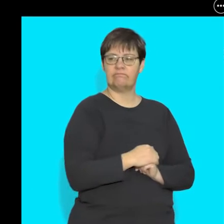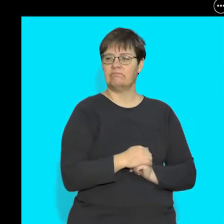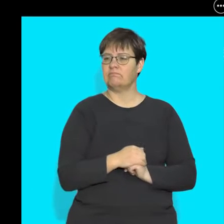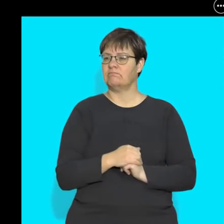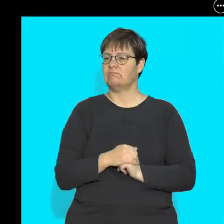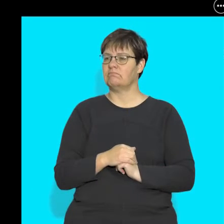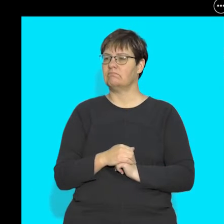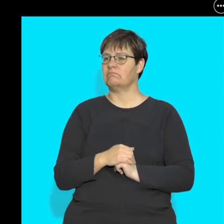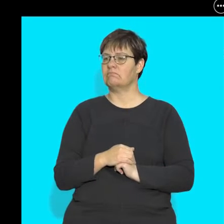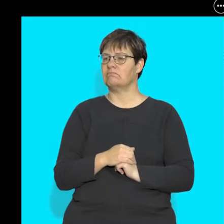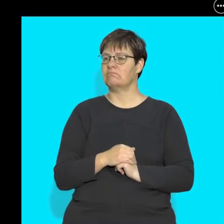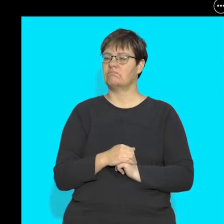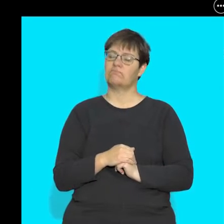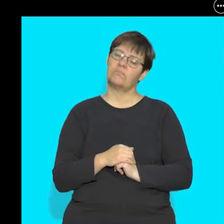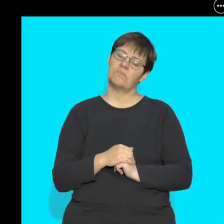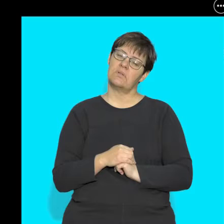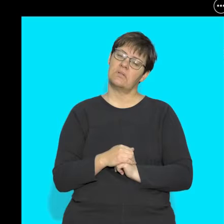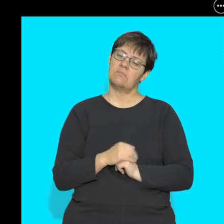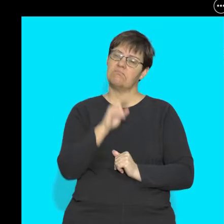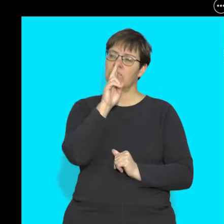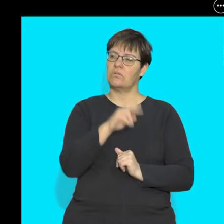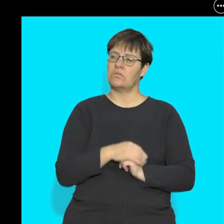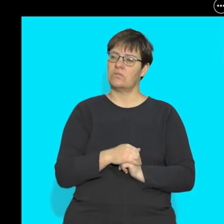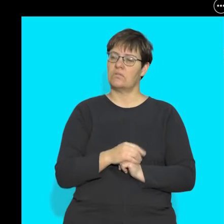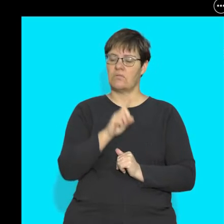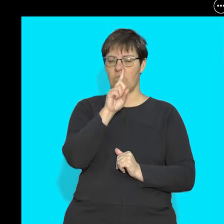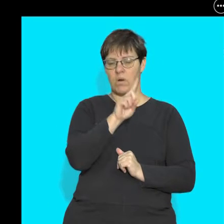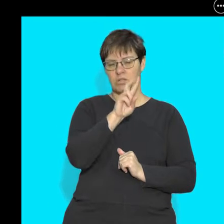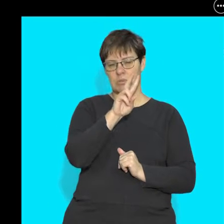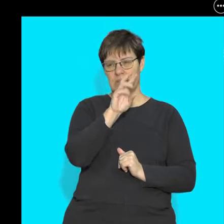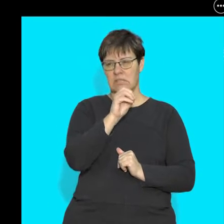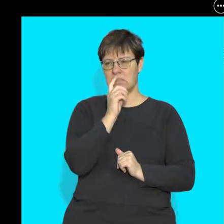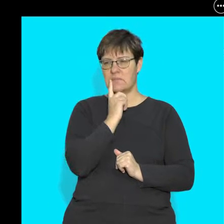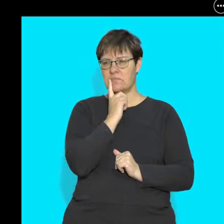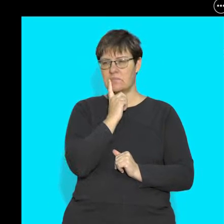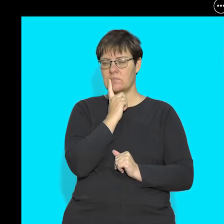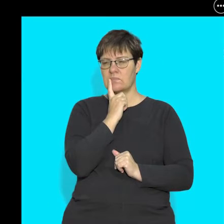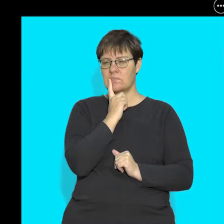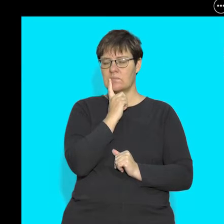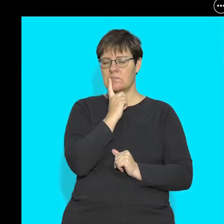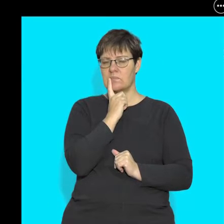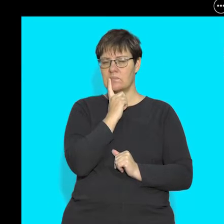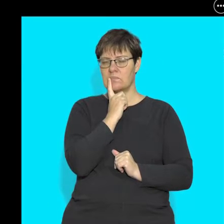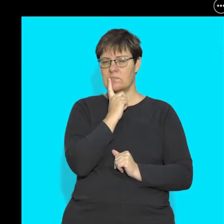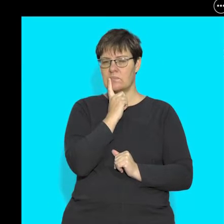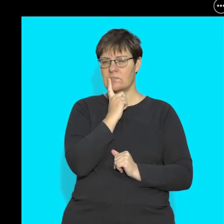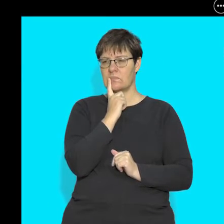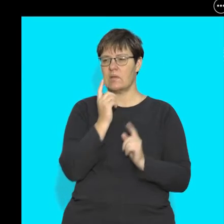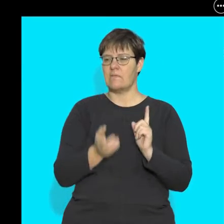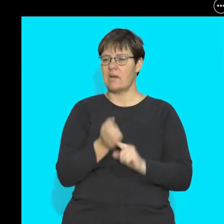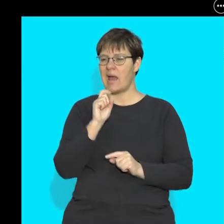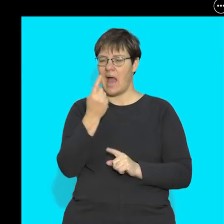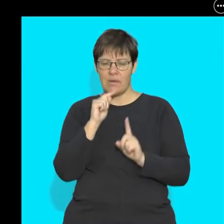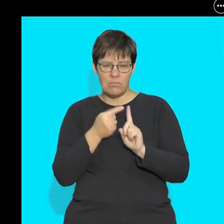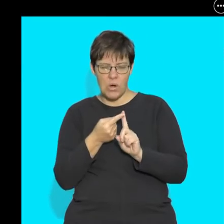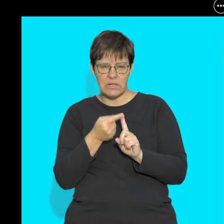here. So if I look at that, that's 120. And we need to find another point that